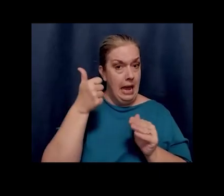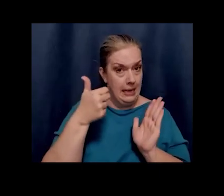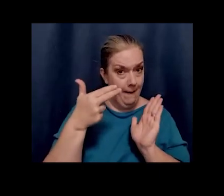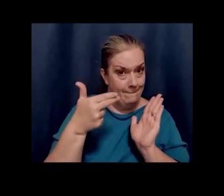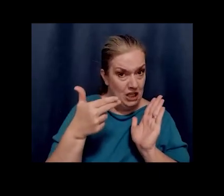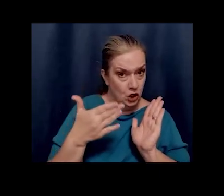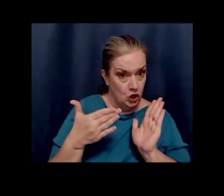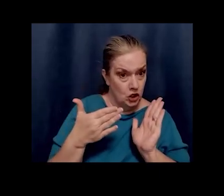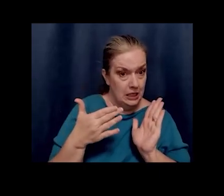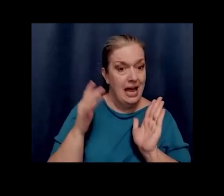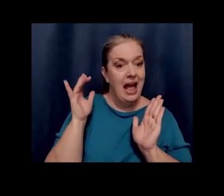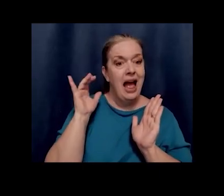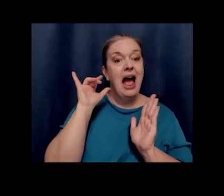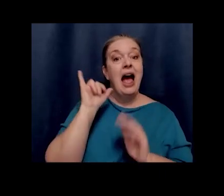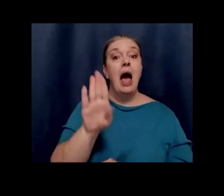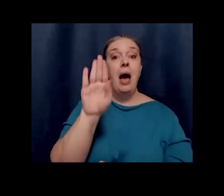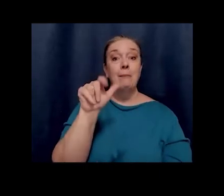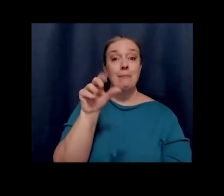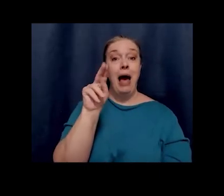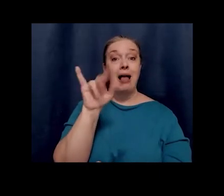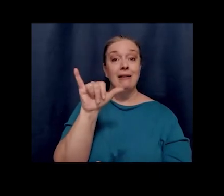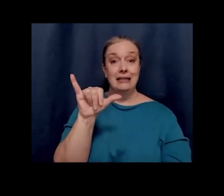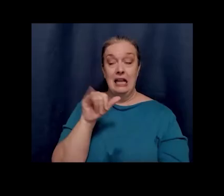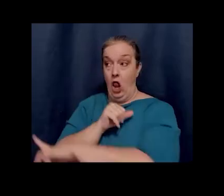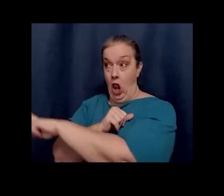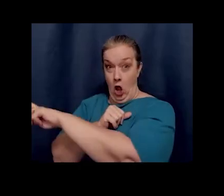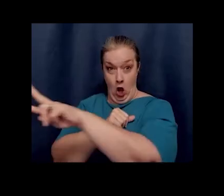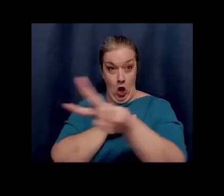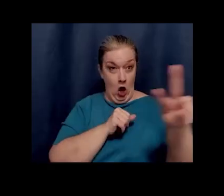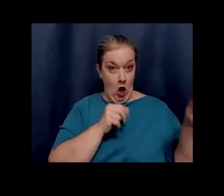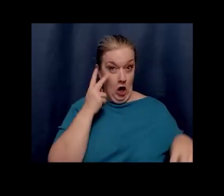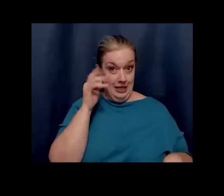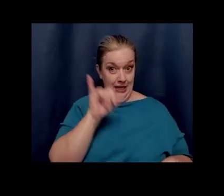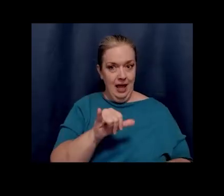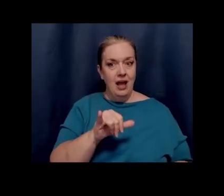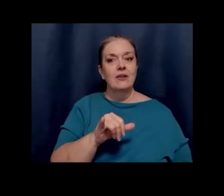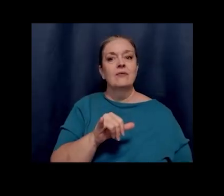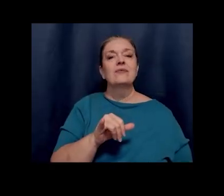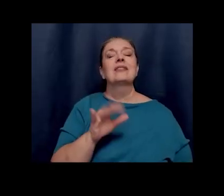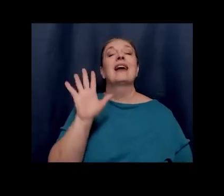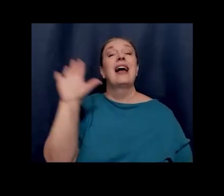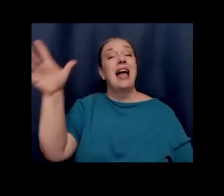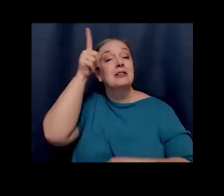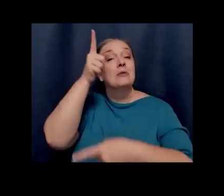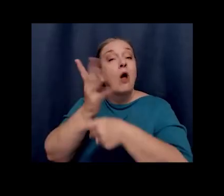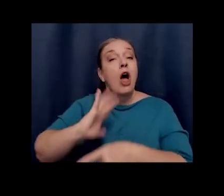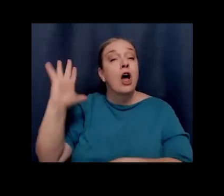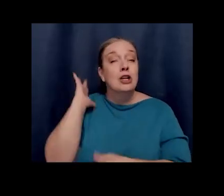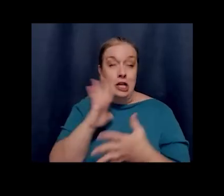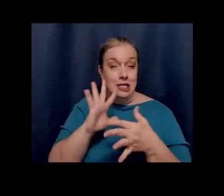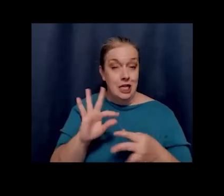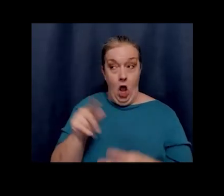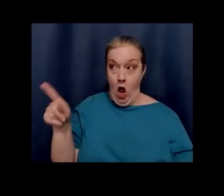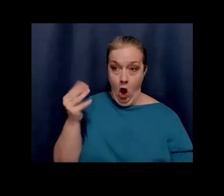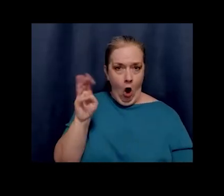balcony. This is the view from that balcony, and his brother used to say Homer would wear out the floorboards from pacing on it all the